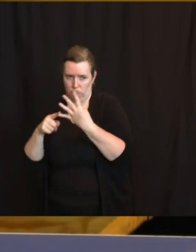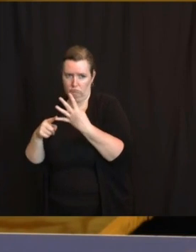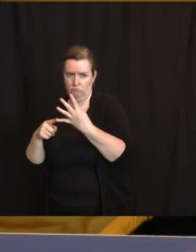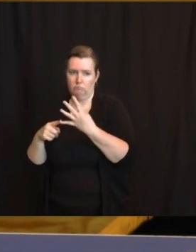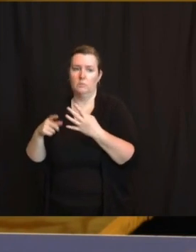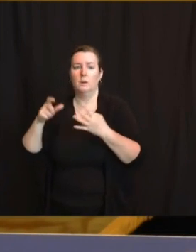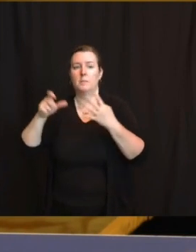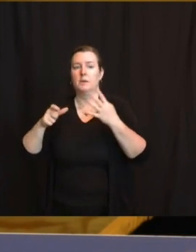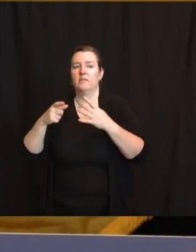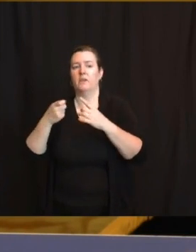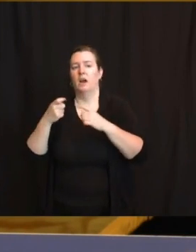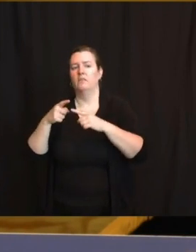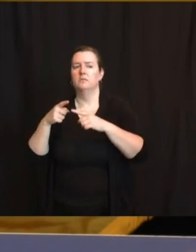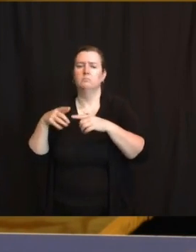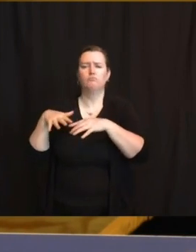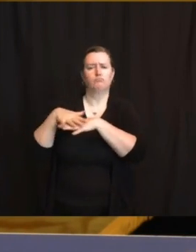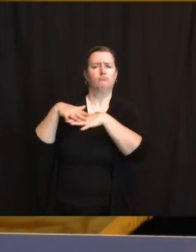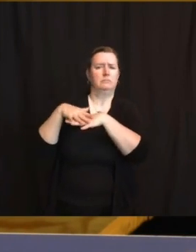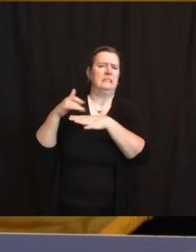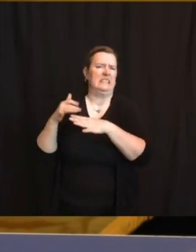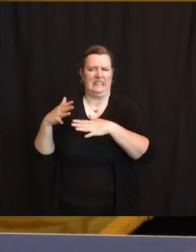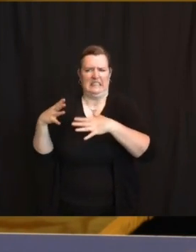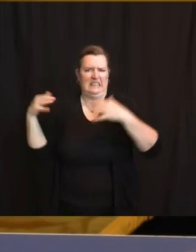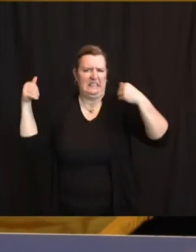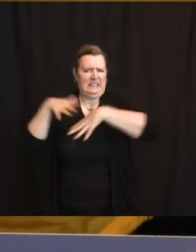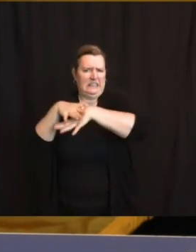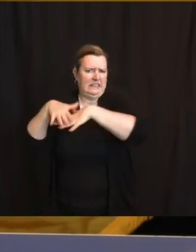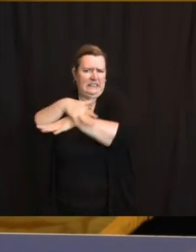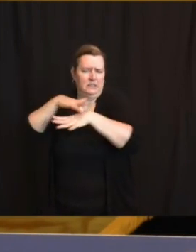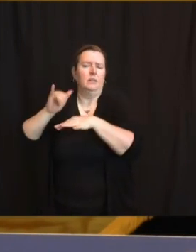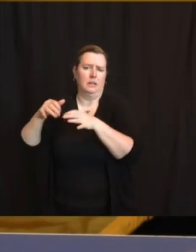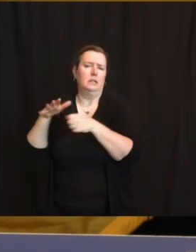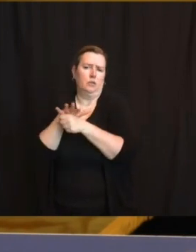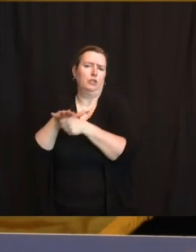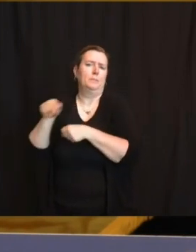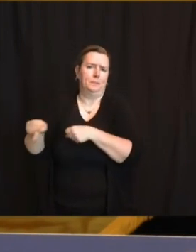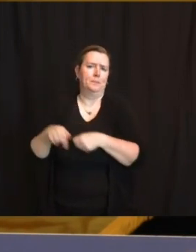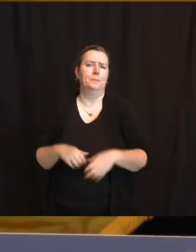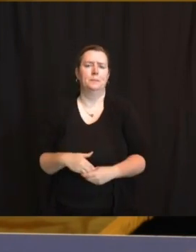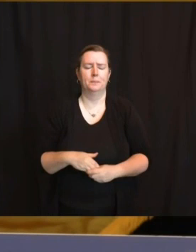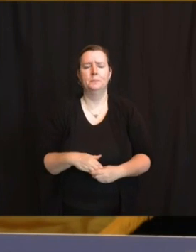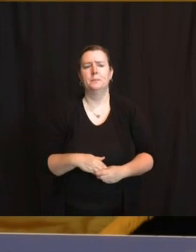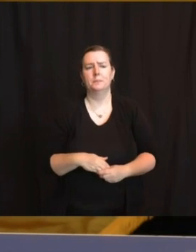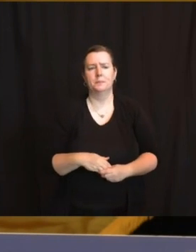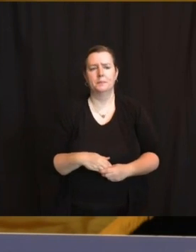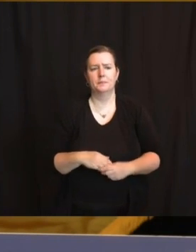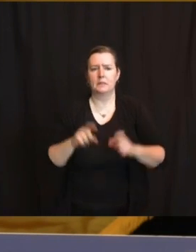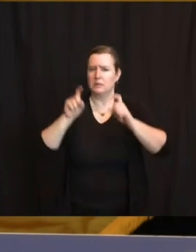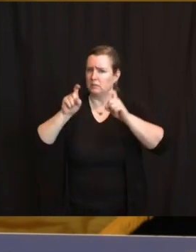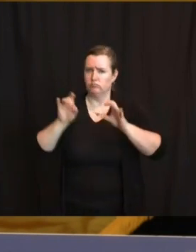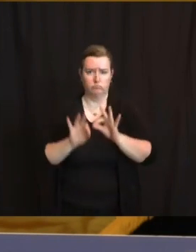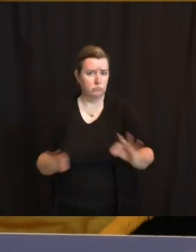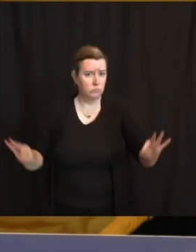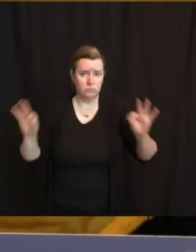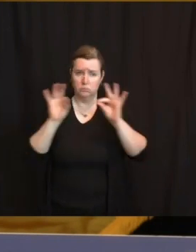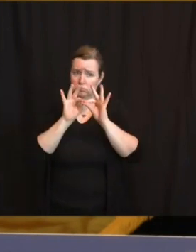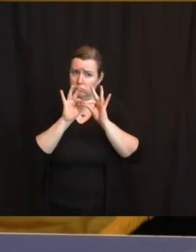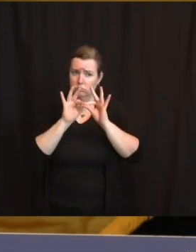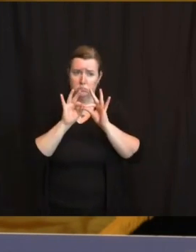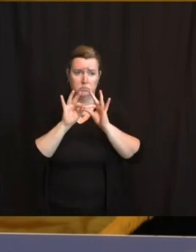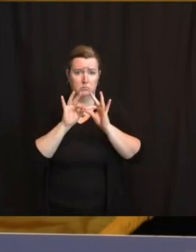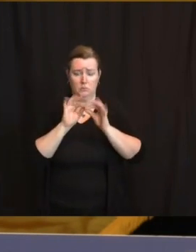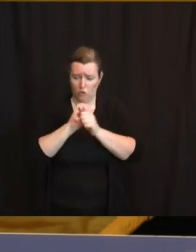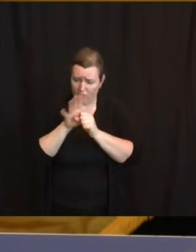cities. Testing is vital to slowing the spread of COVID-19 because if we are able to identify